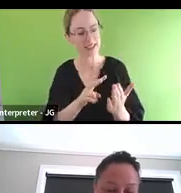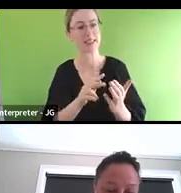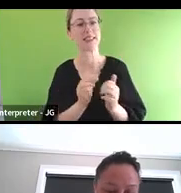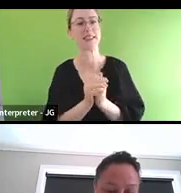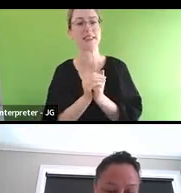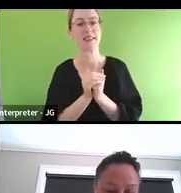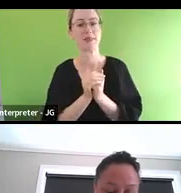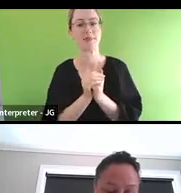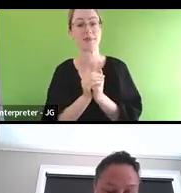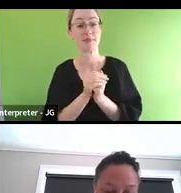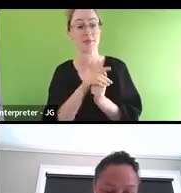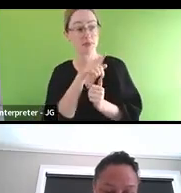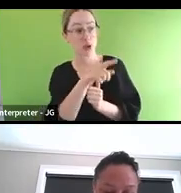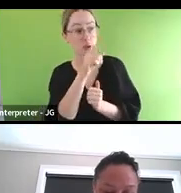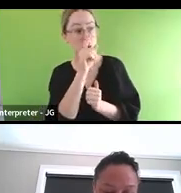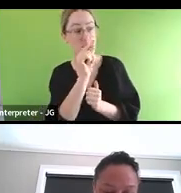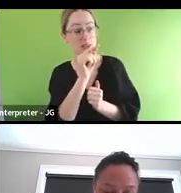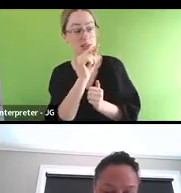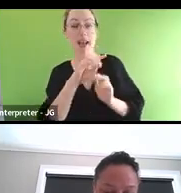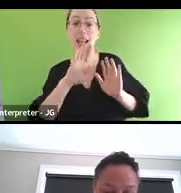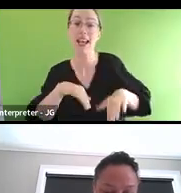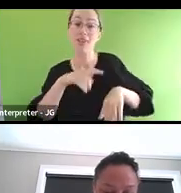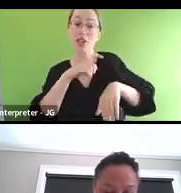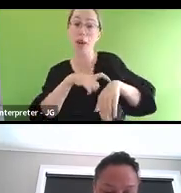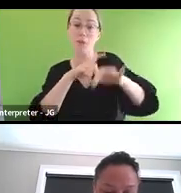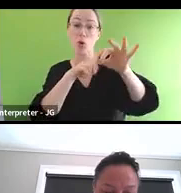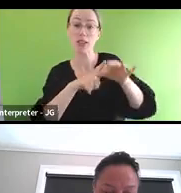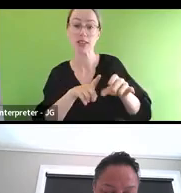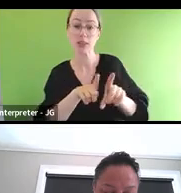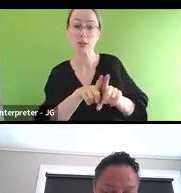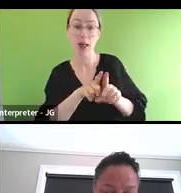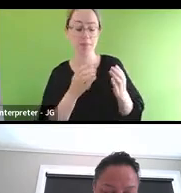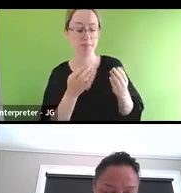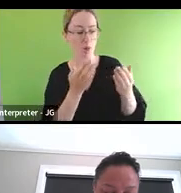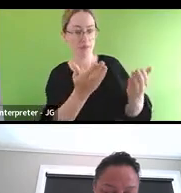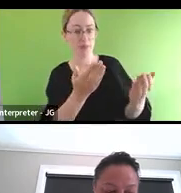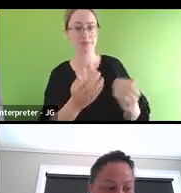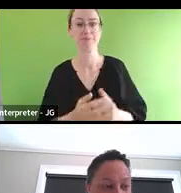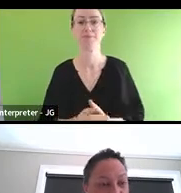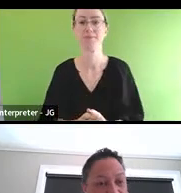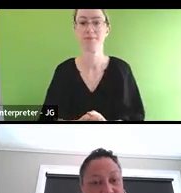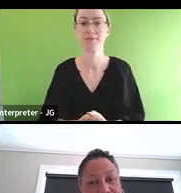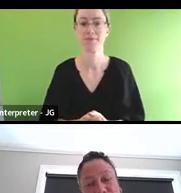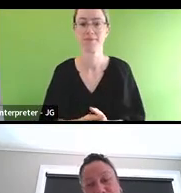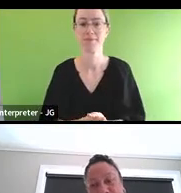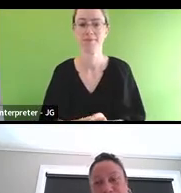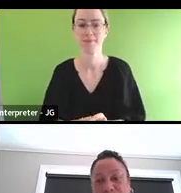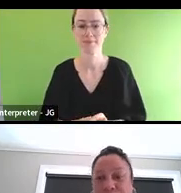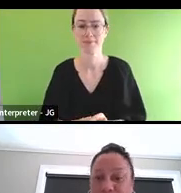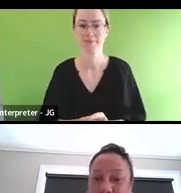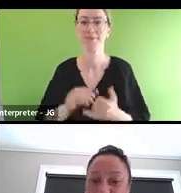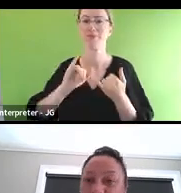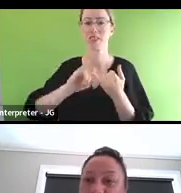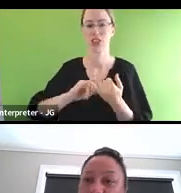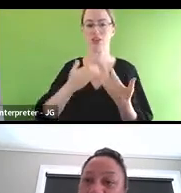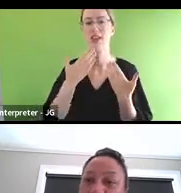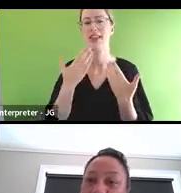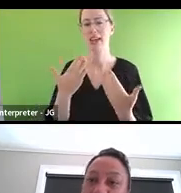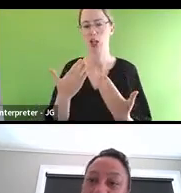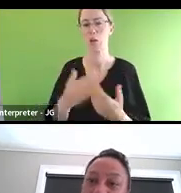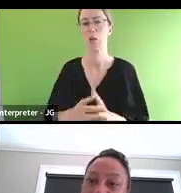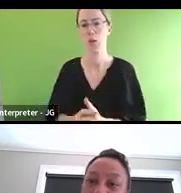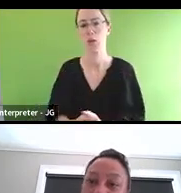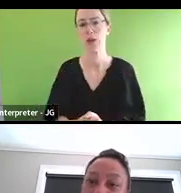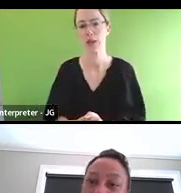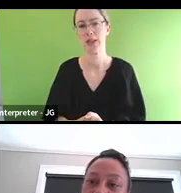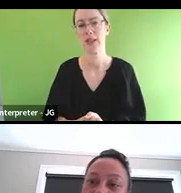And if you'd like to leave some time for questions, please do so. We're in your hands. Thank you. Yes, I just